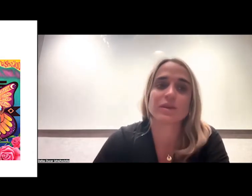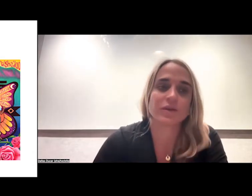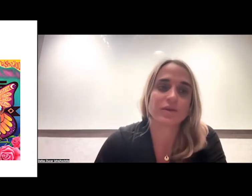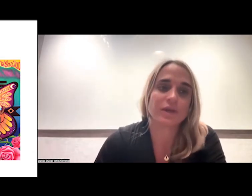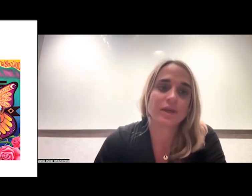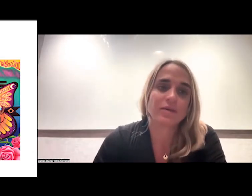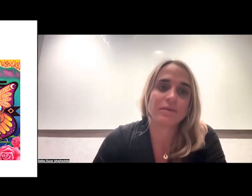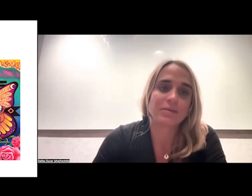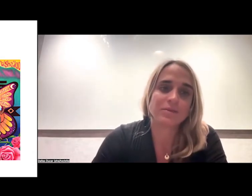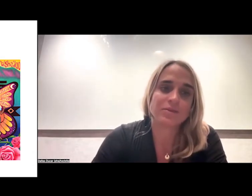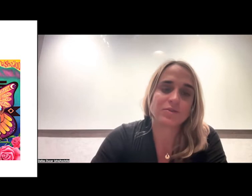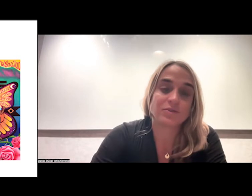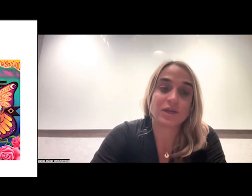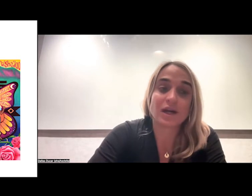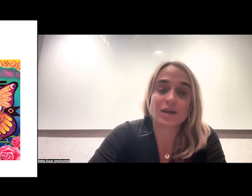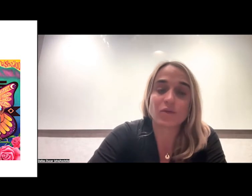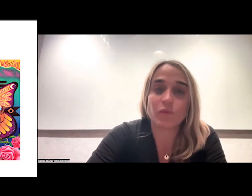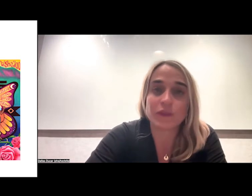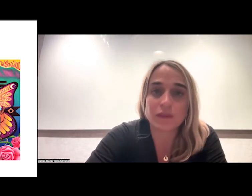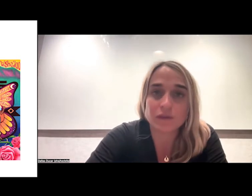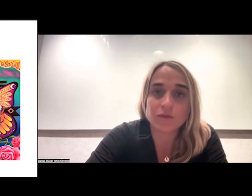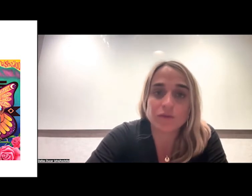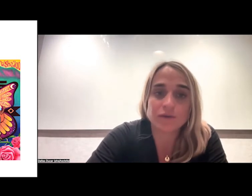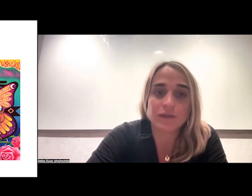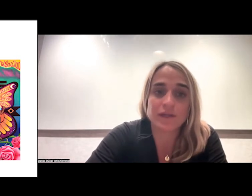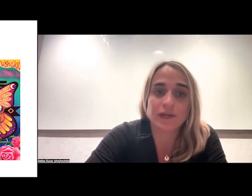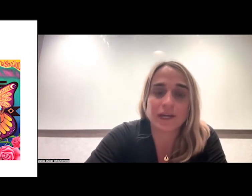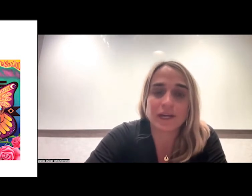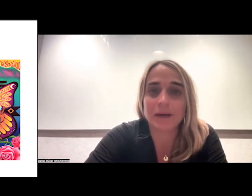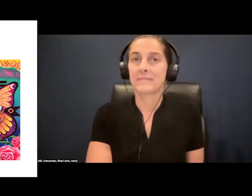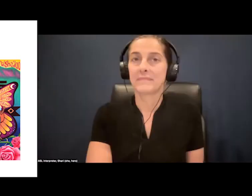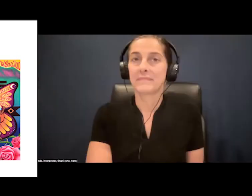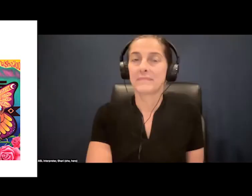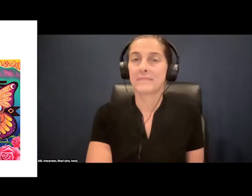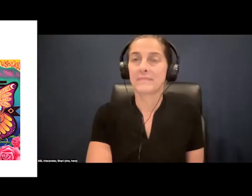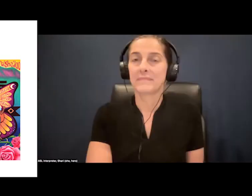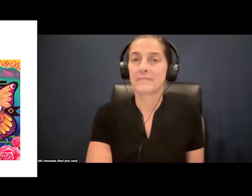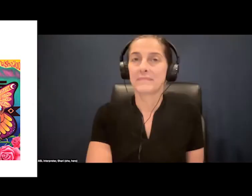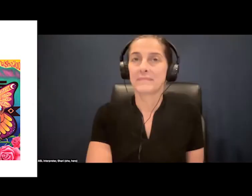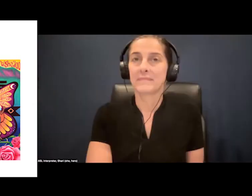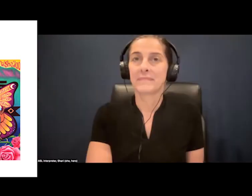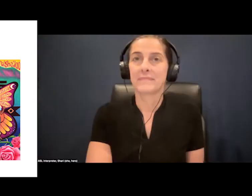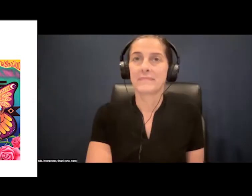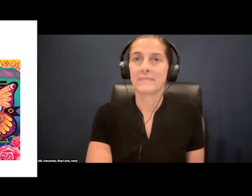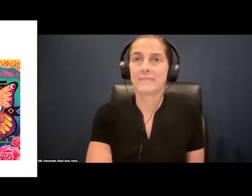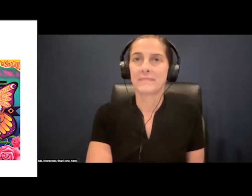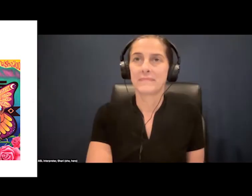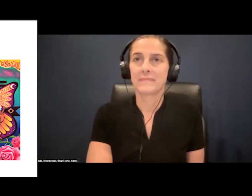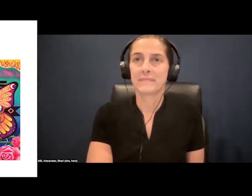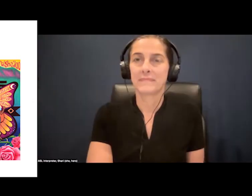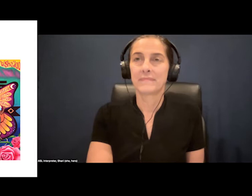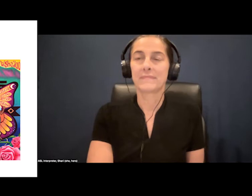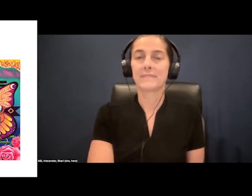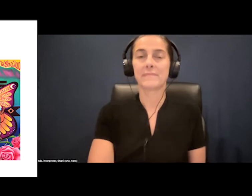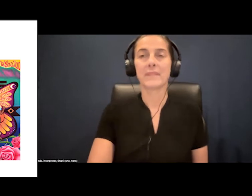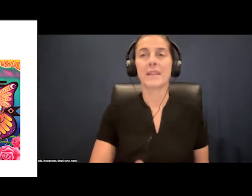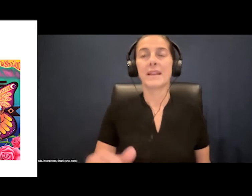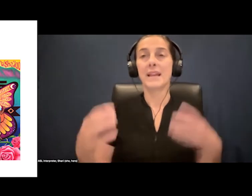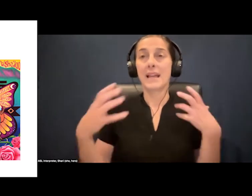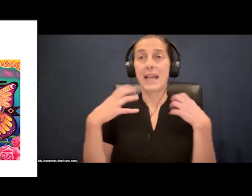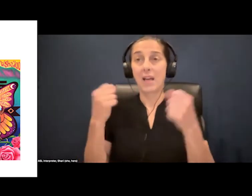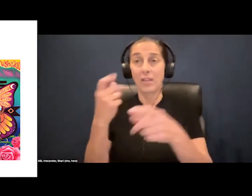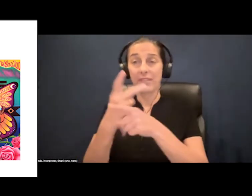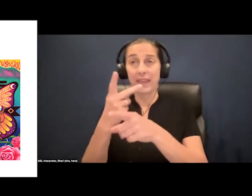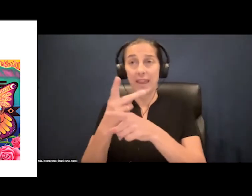with you, be able to talk with you and not about you. It's a very common thing in healthcare